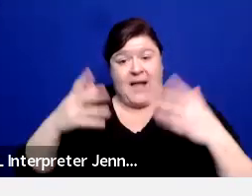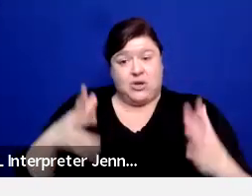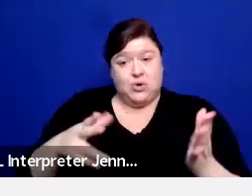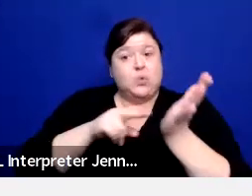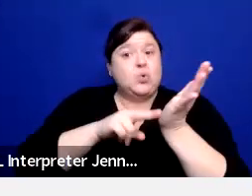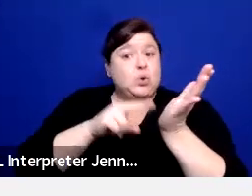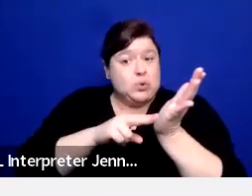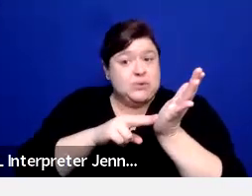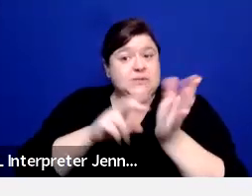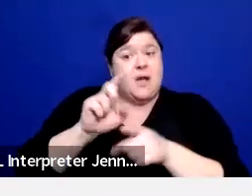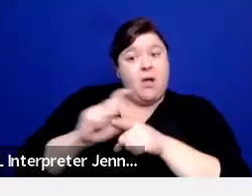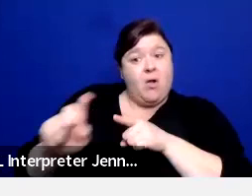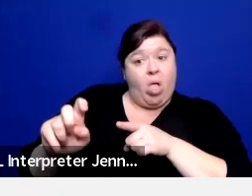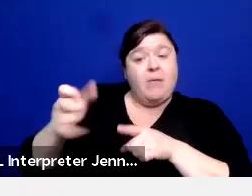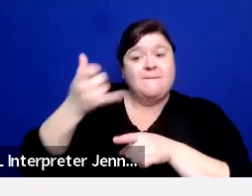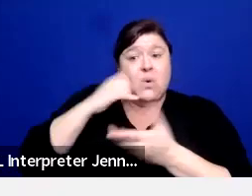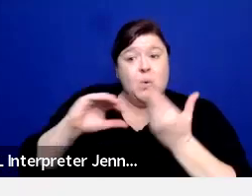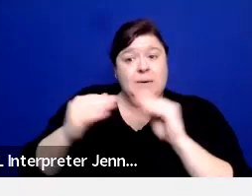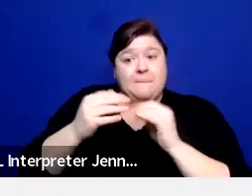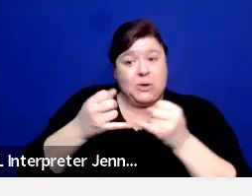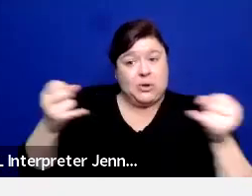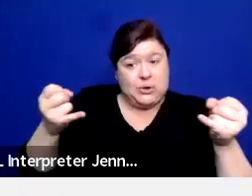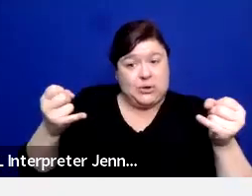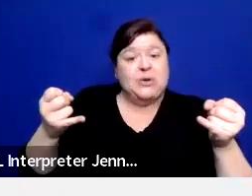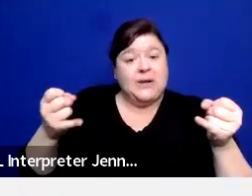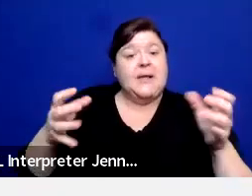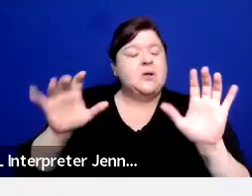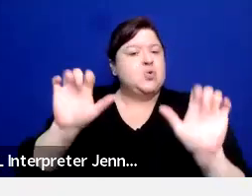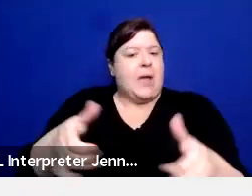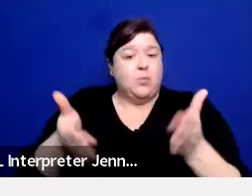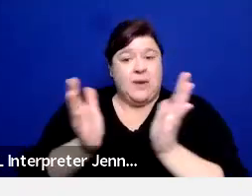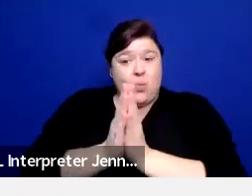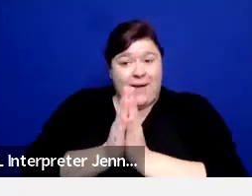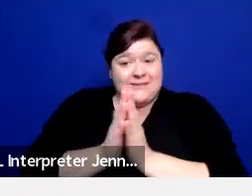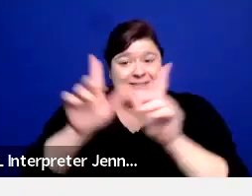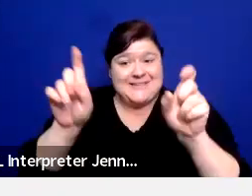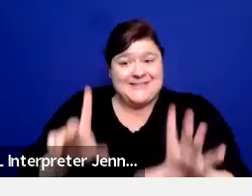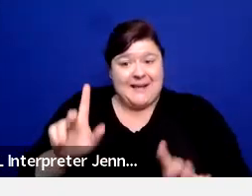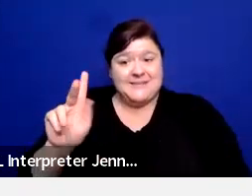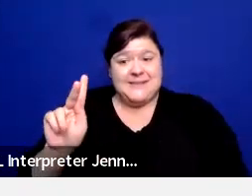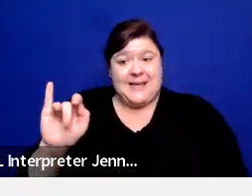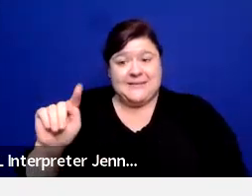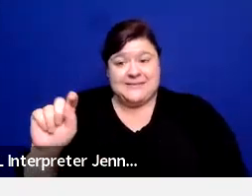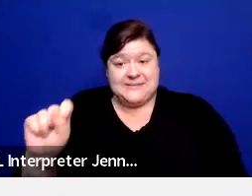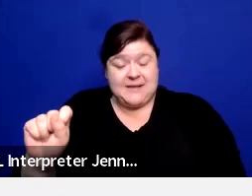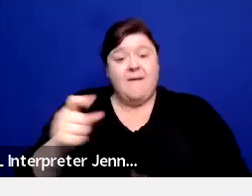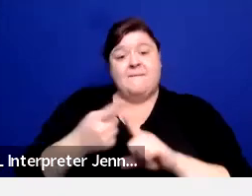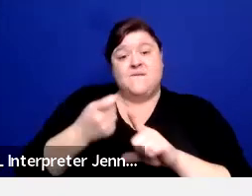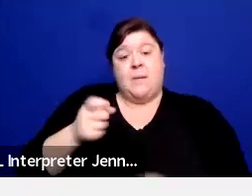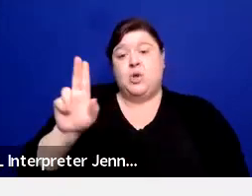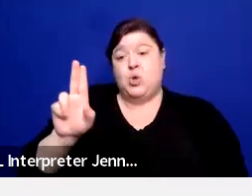questions about COVID-19. You can request test kits from USPS using